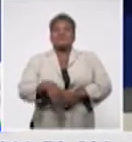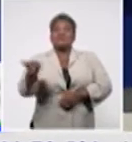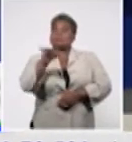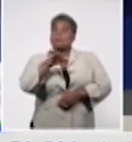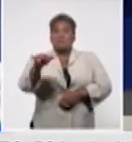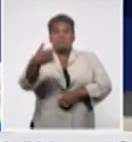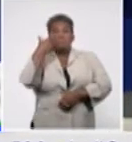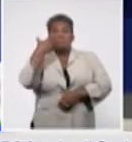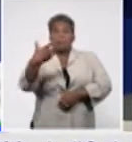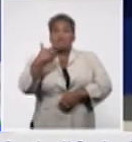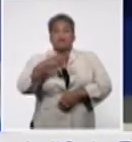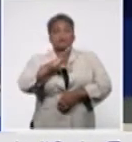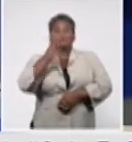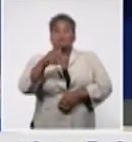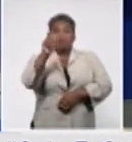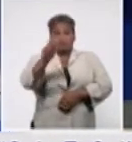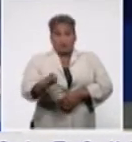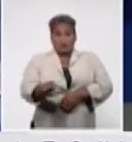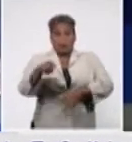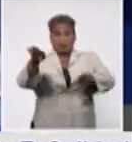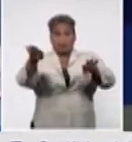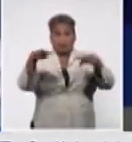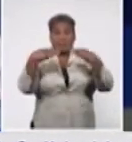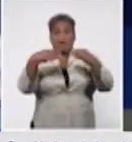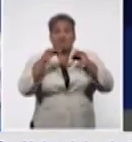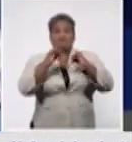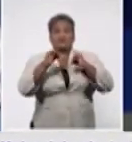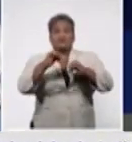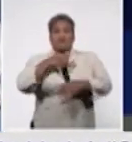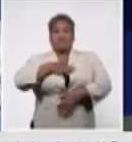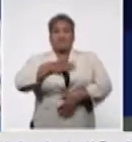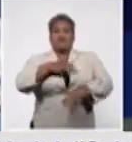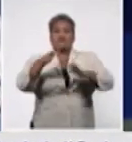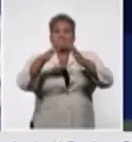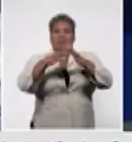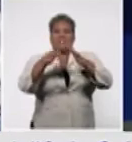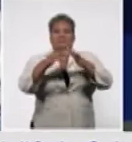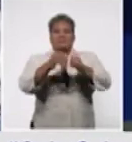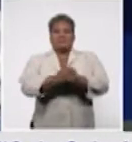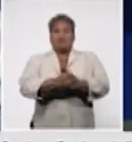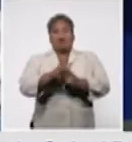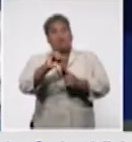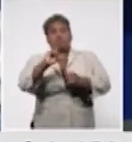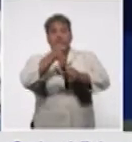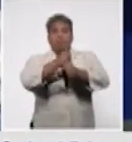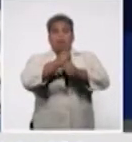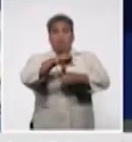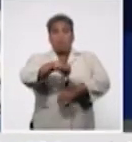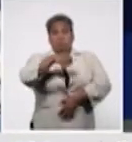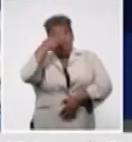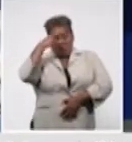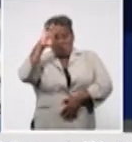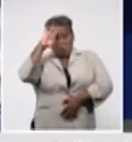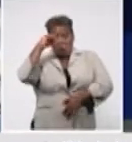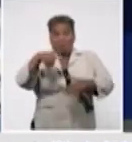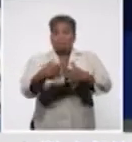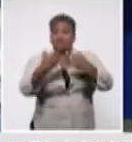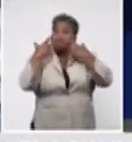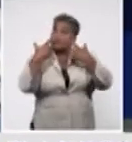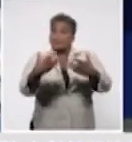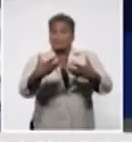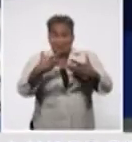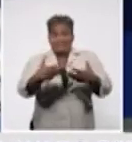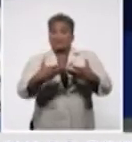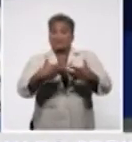day. Today is a very special day for Cuba due to the start of the academic year. We extend our